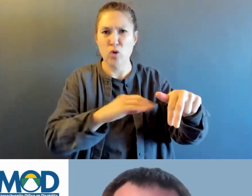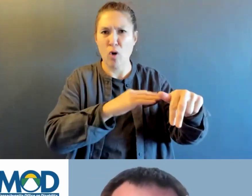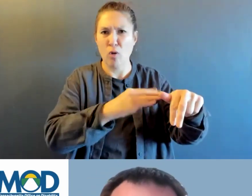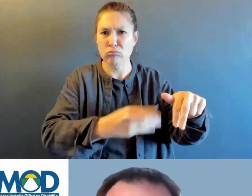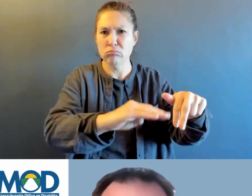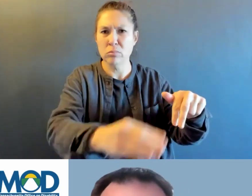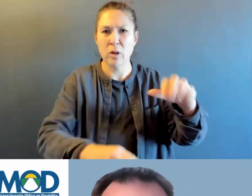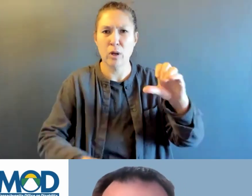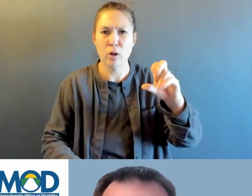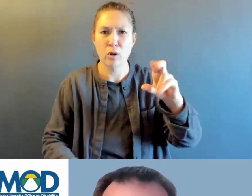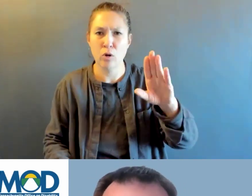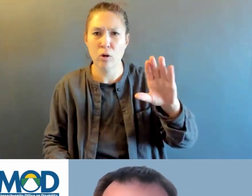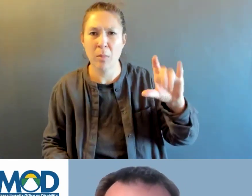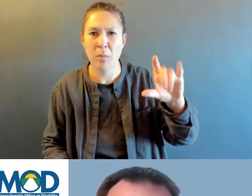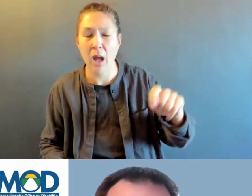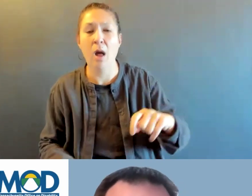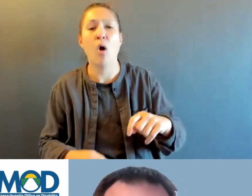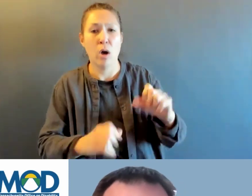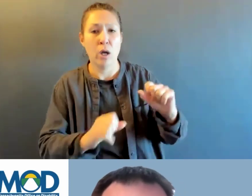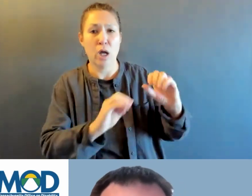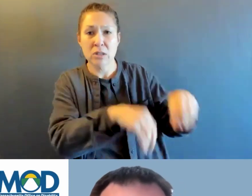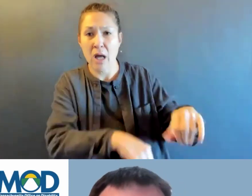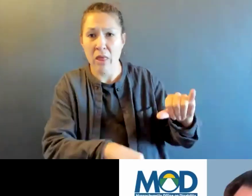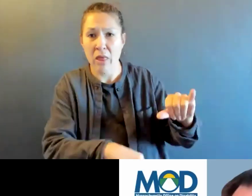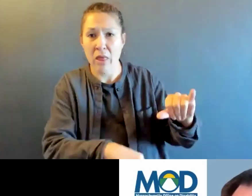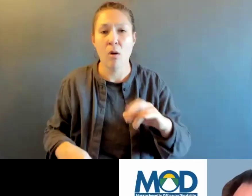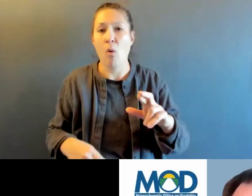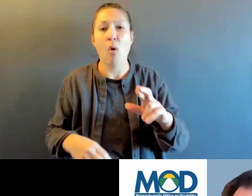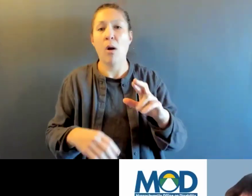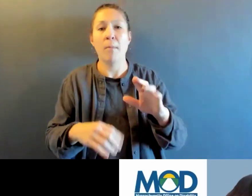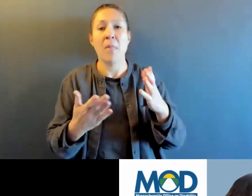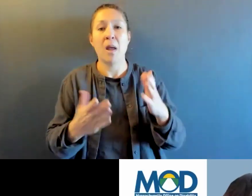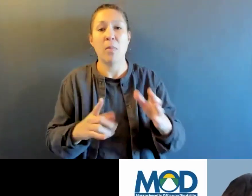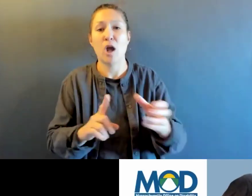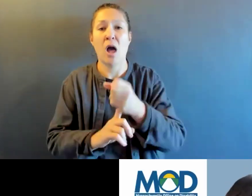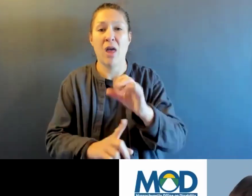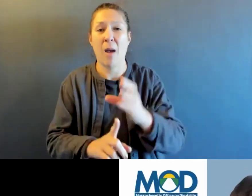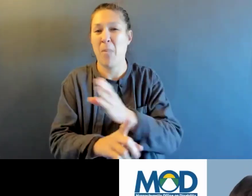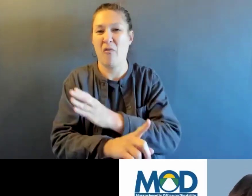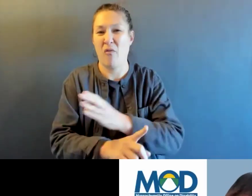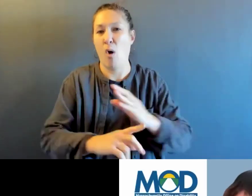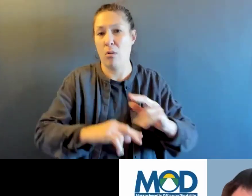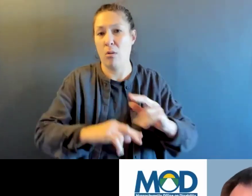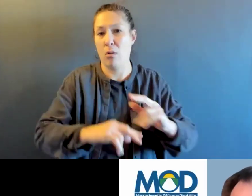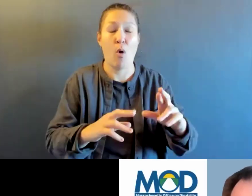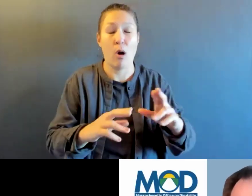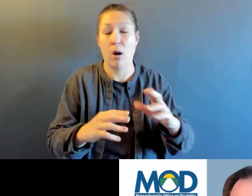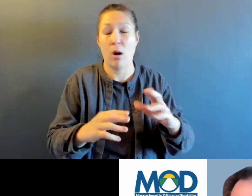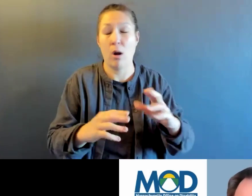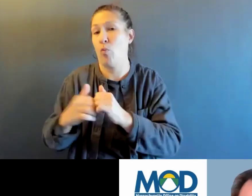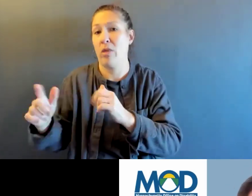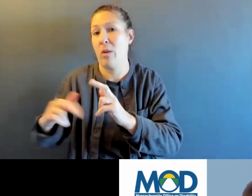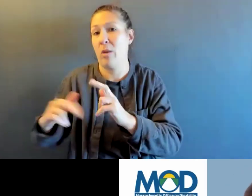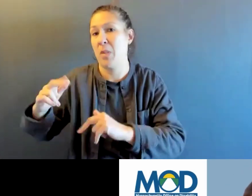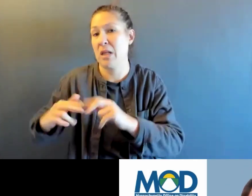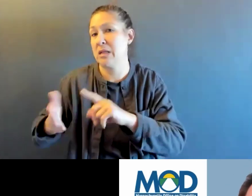have caught that and indicated that to the building inspector or the design team. With that said, 22G requires